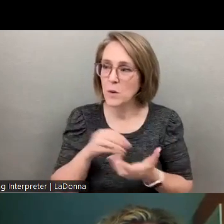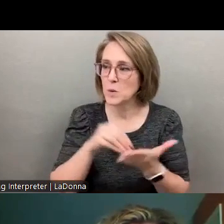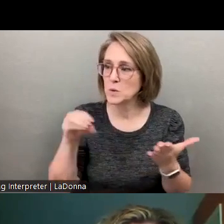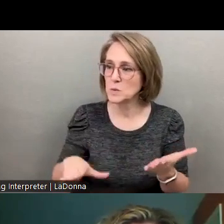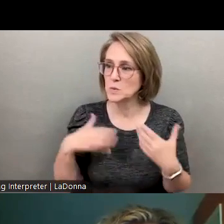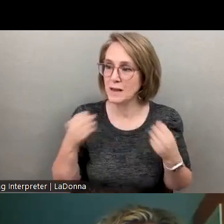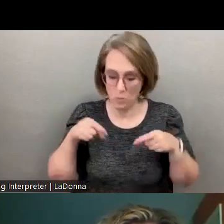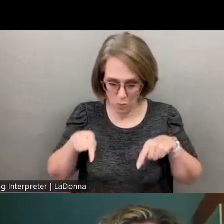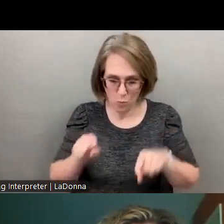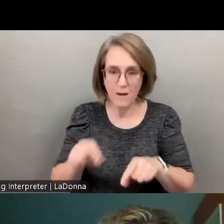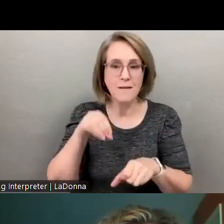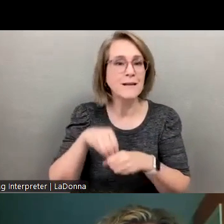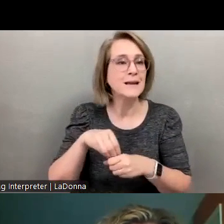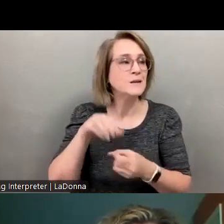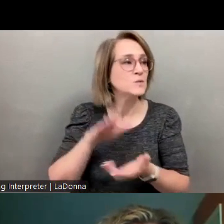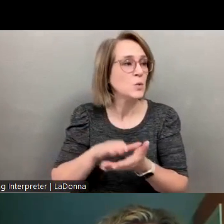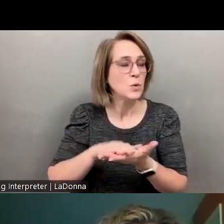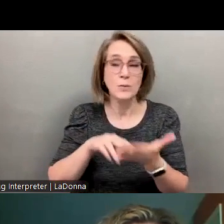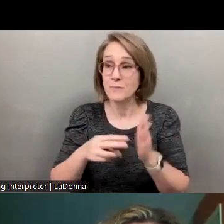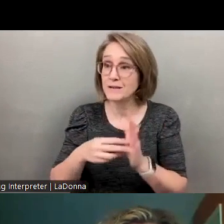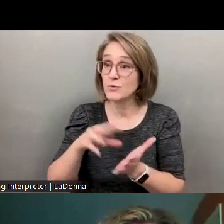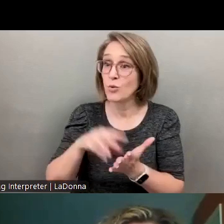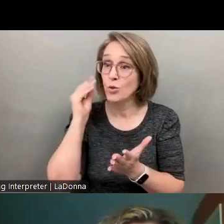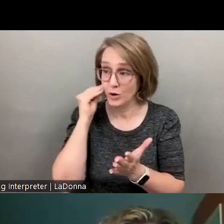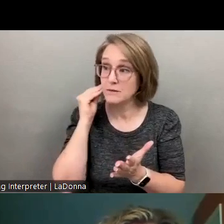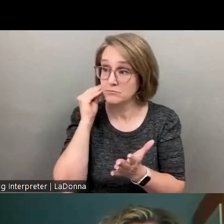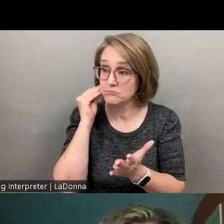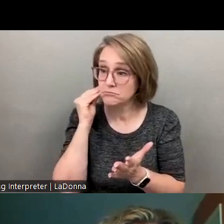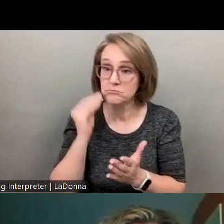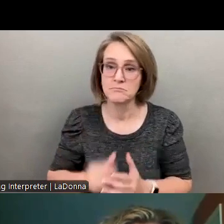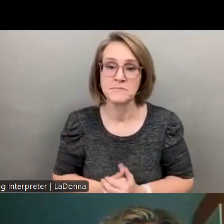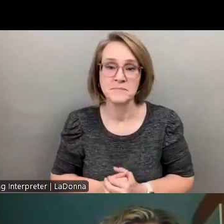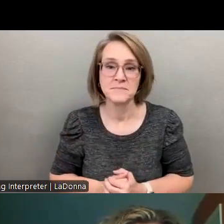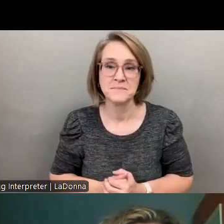while they are in school, and as a necessary and concrete part of their educational journey.